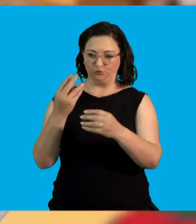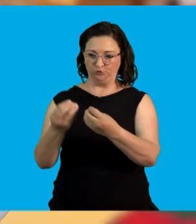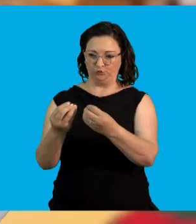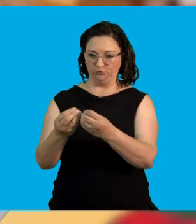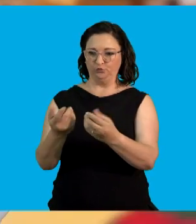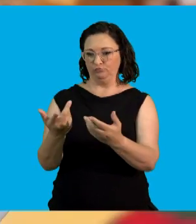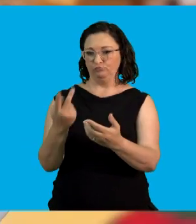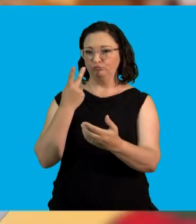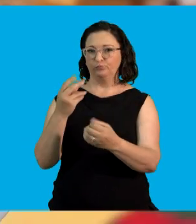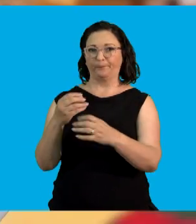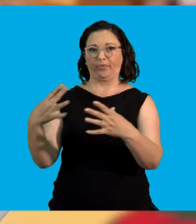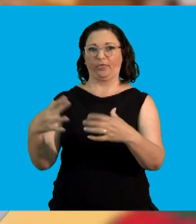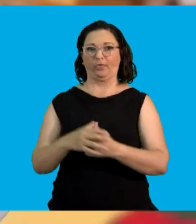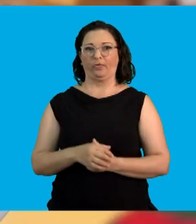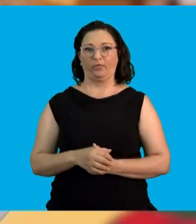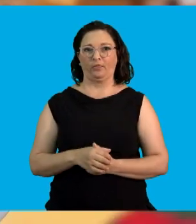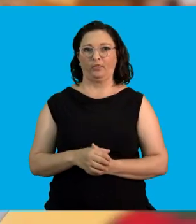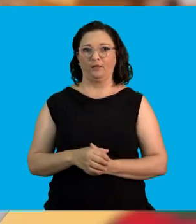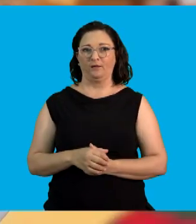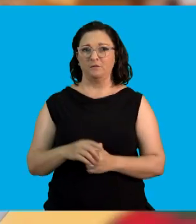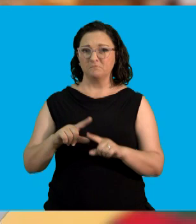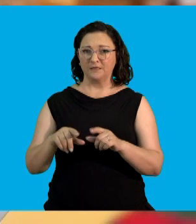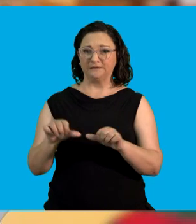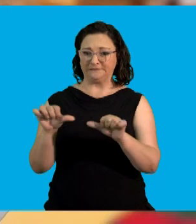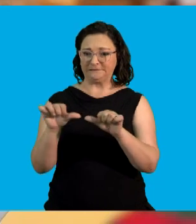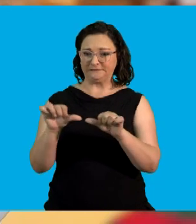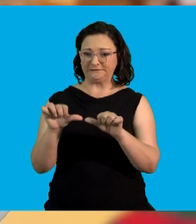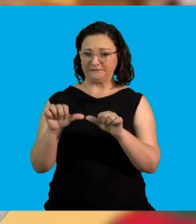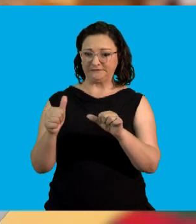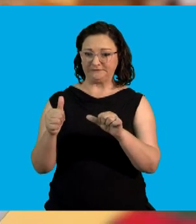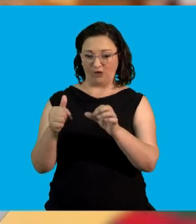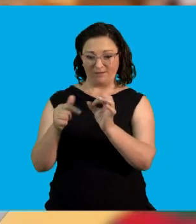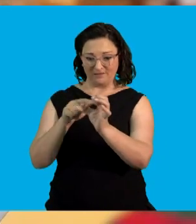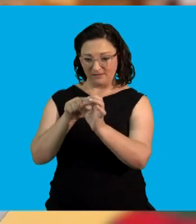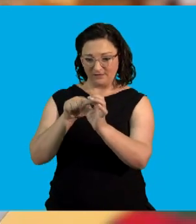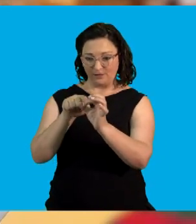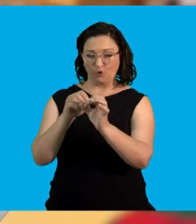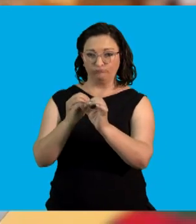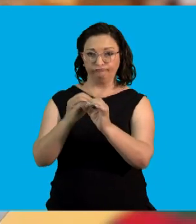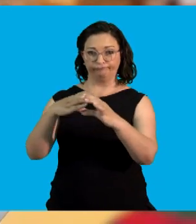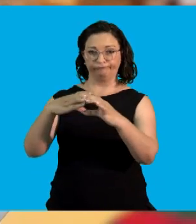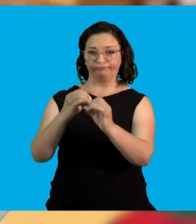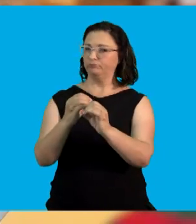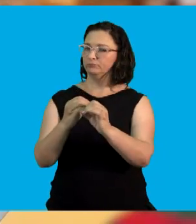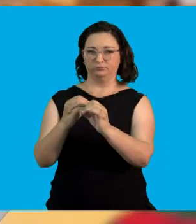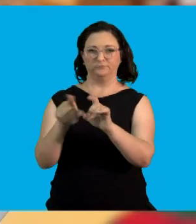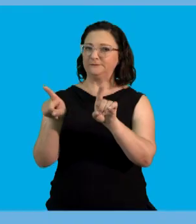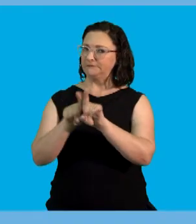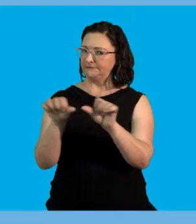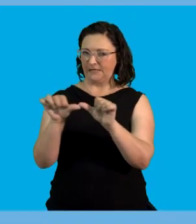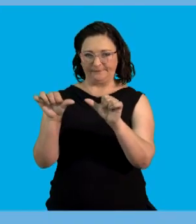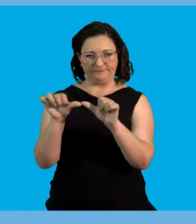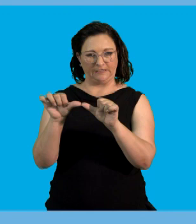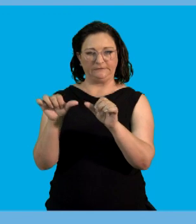matter appears to be larger. The particles do not increase in size, they just move away from each other. And then if